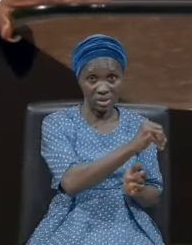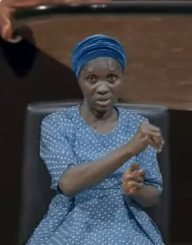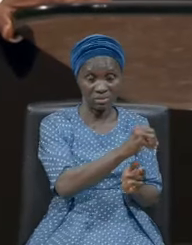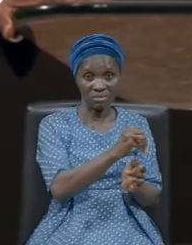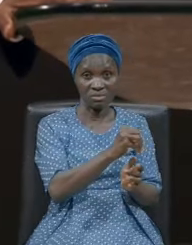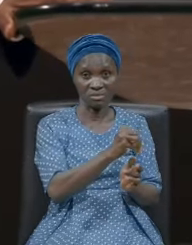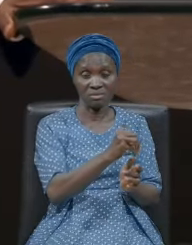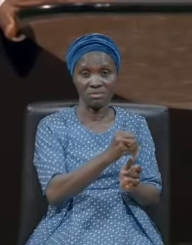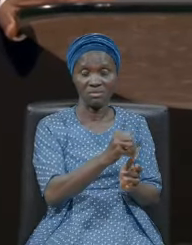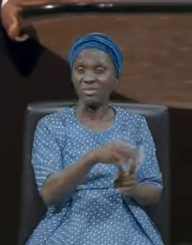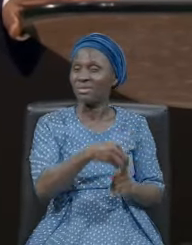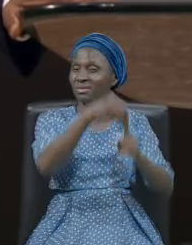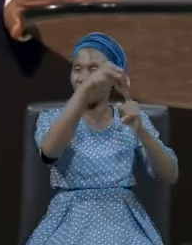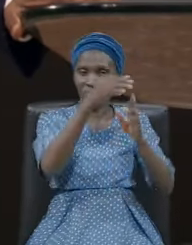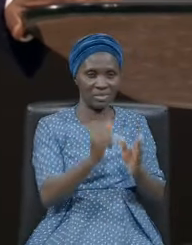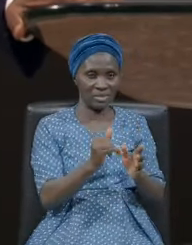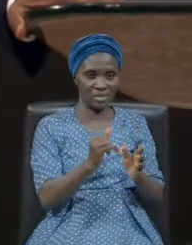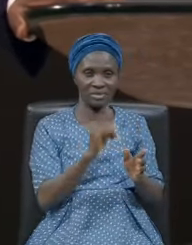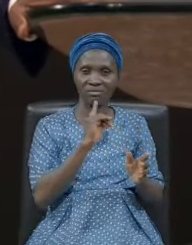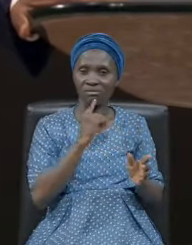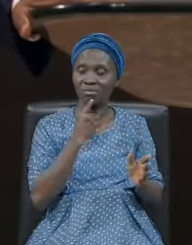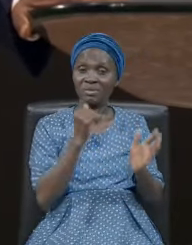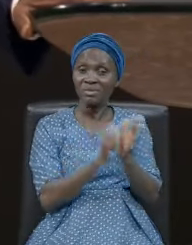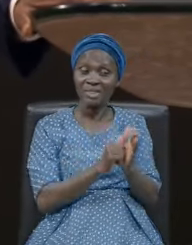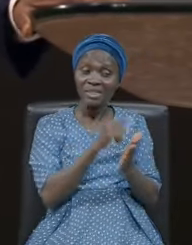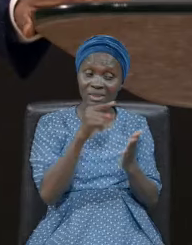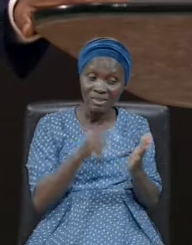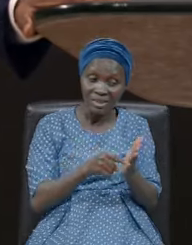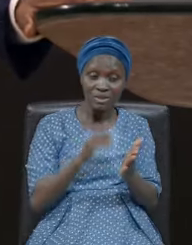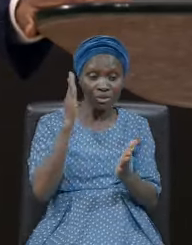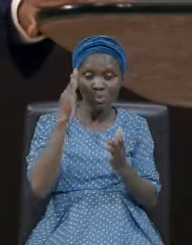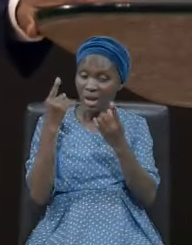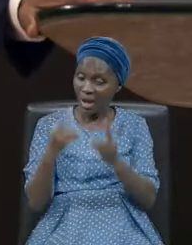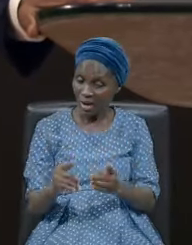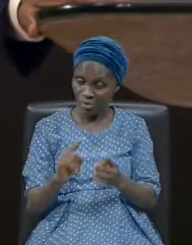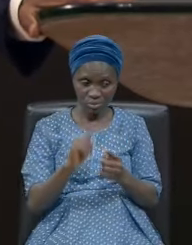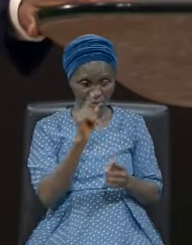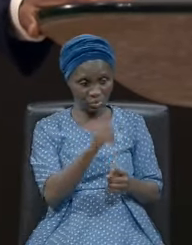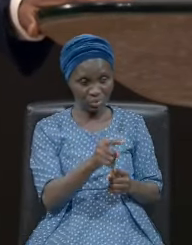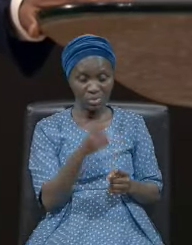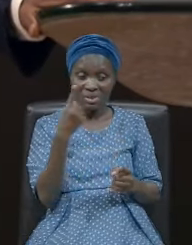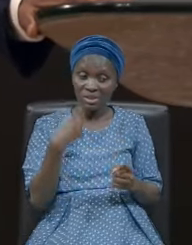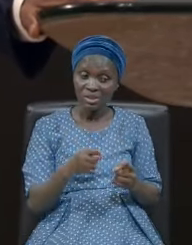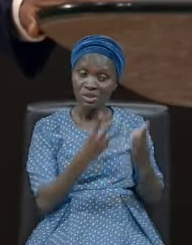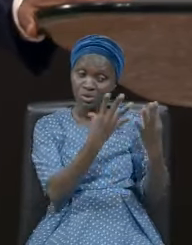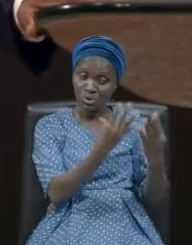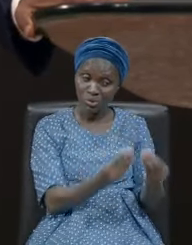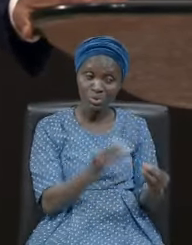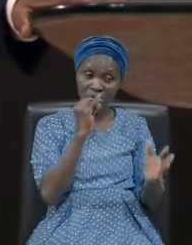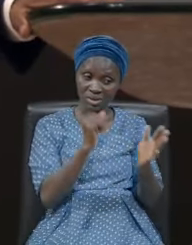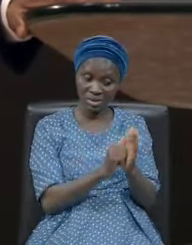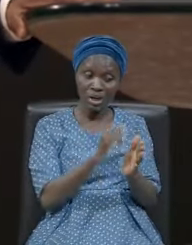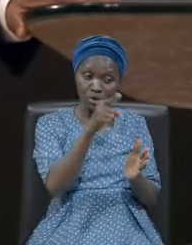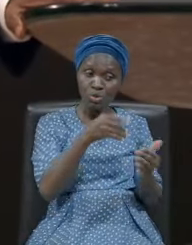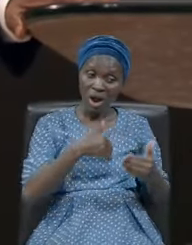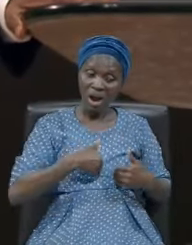pointedly, this will happen. The remedy is that you have grace and faith.